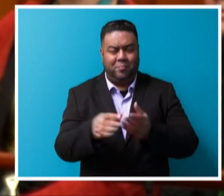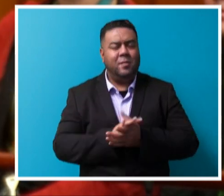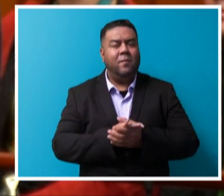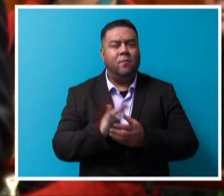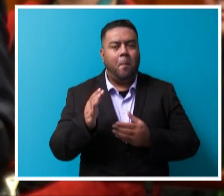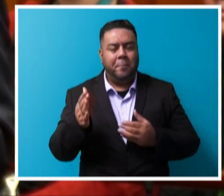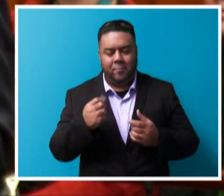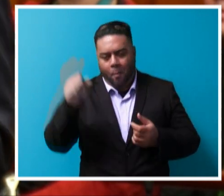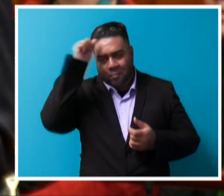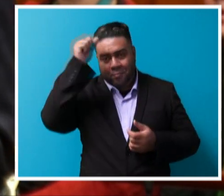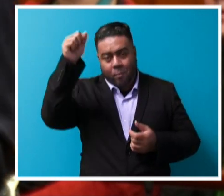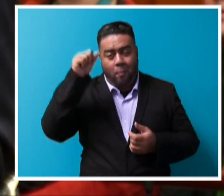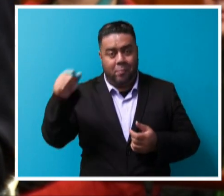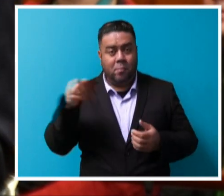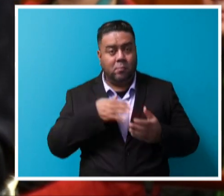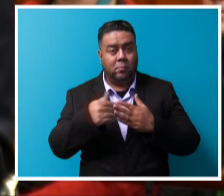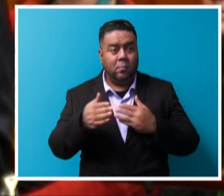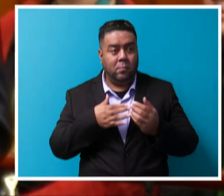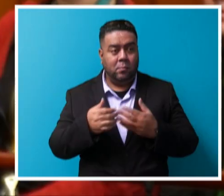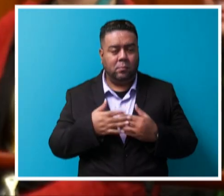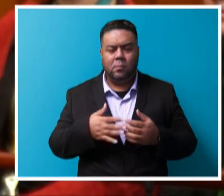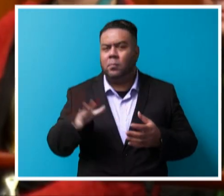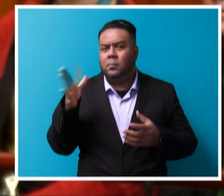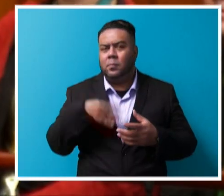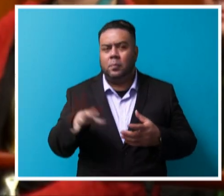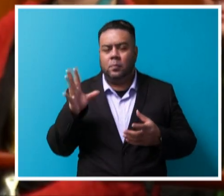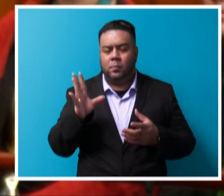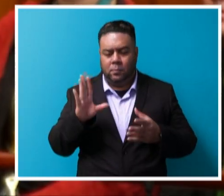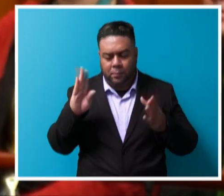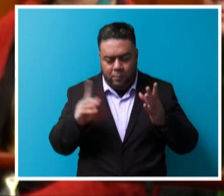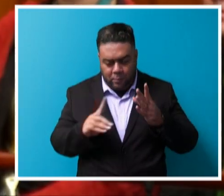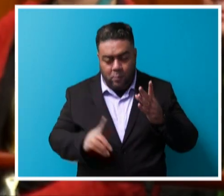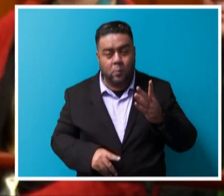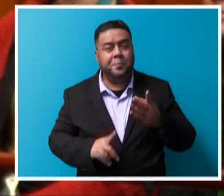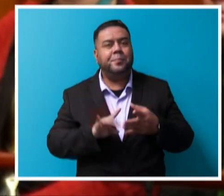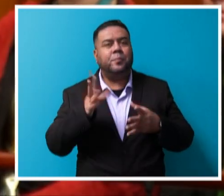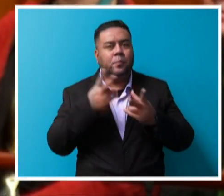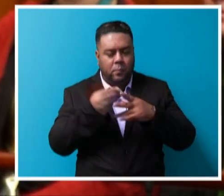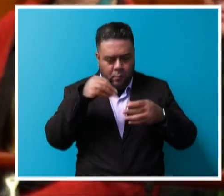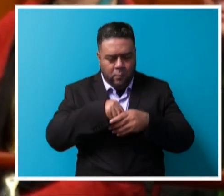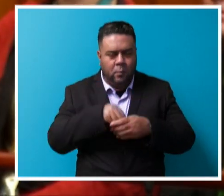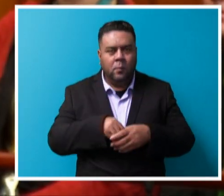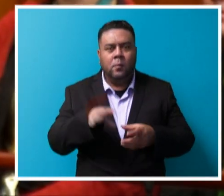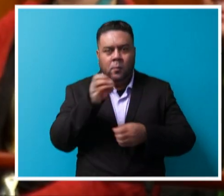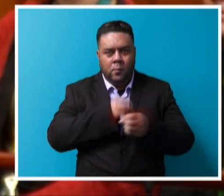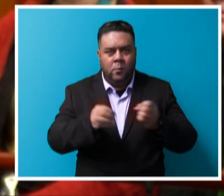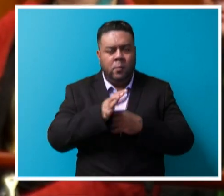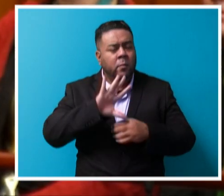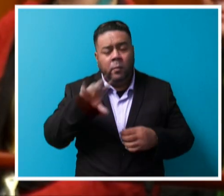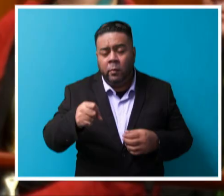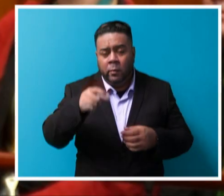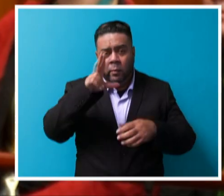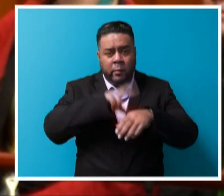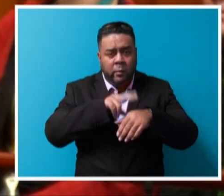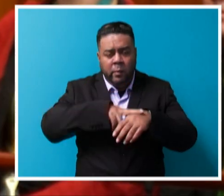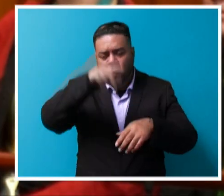senior management, and every dedicated officers within the ministry. I pay tribute to every doctor, nurse,